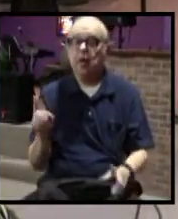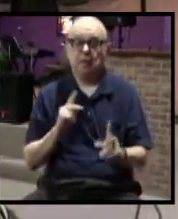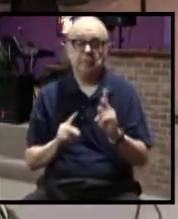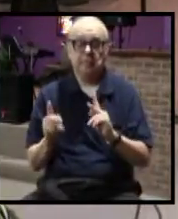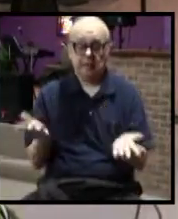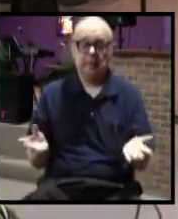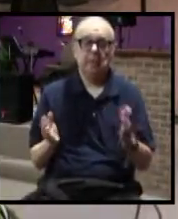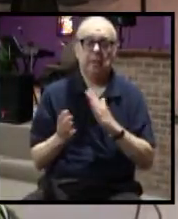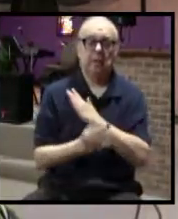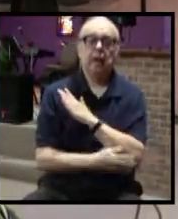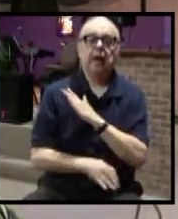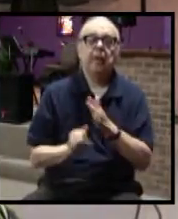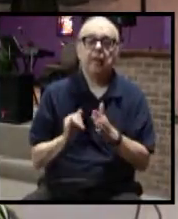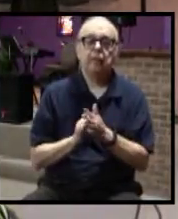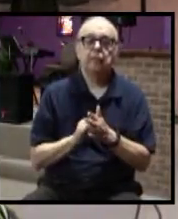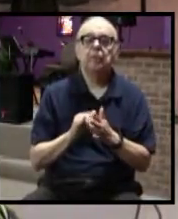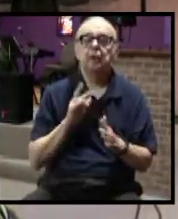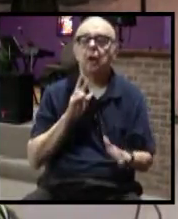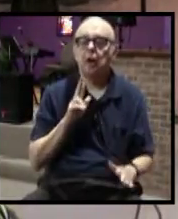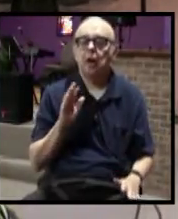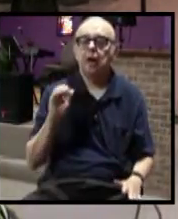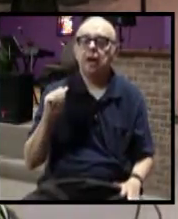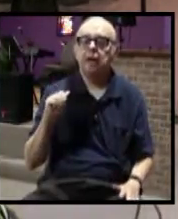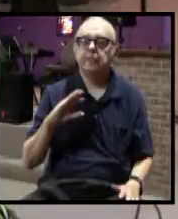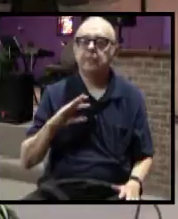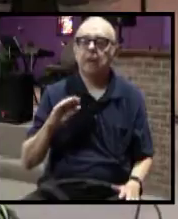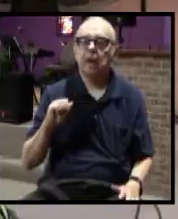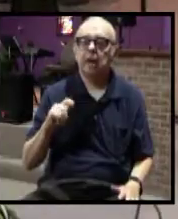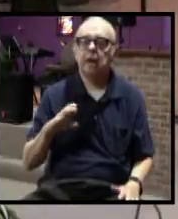There are people in our country that are racist.